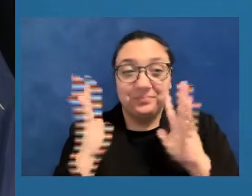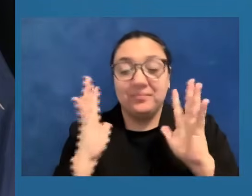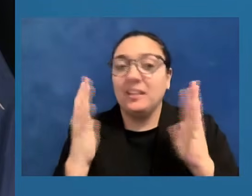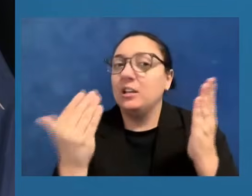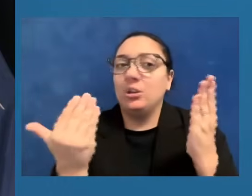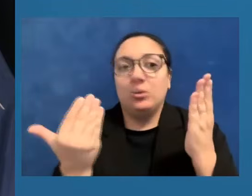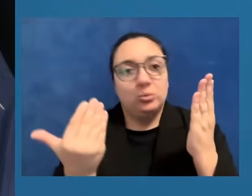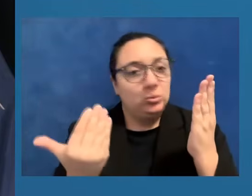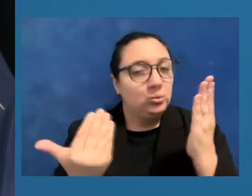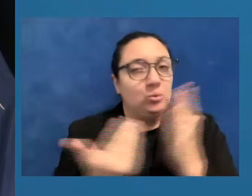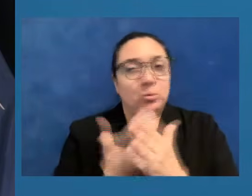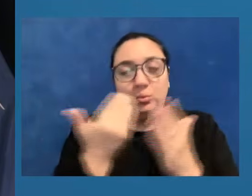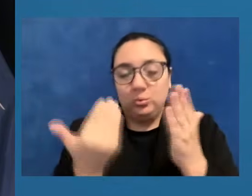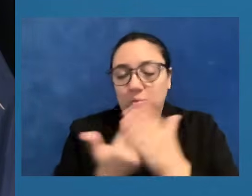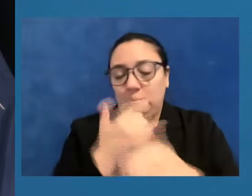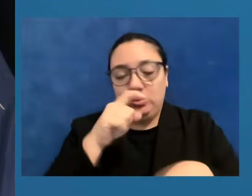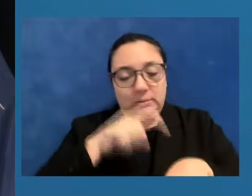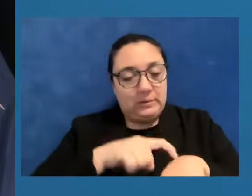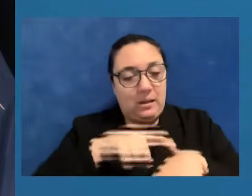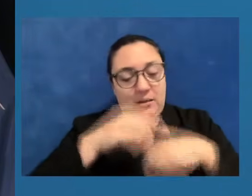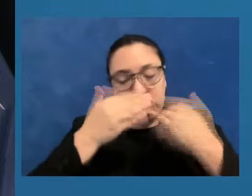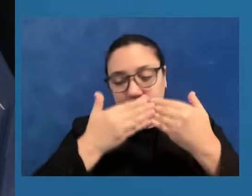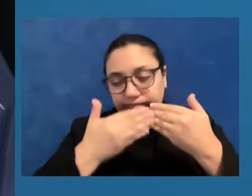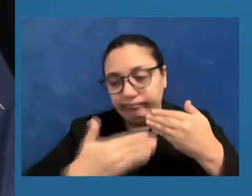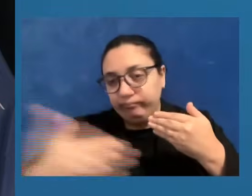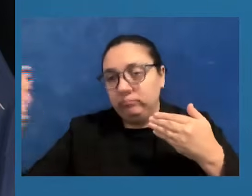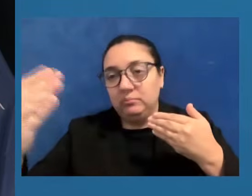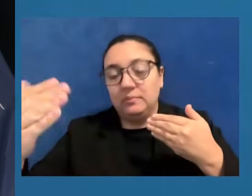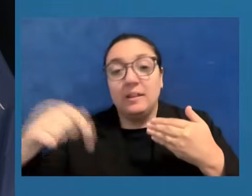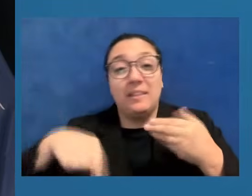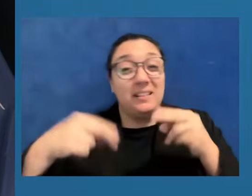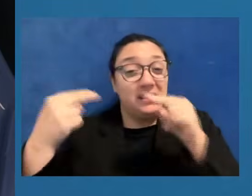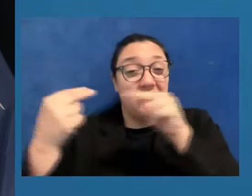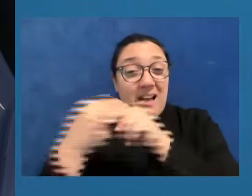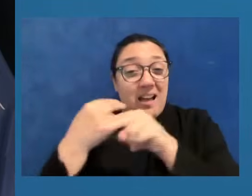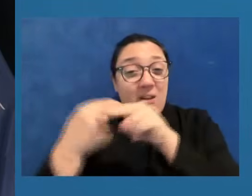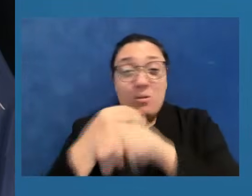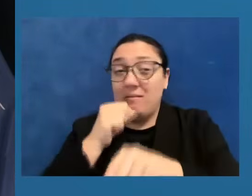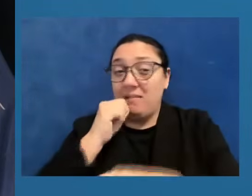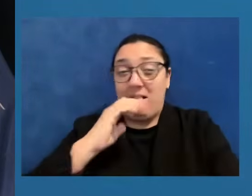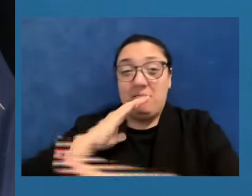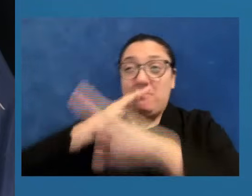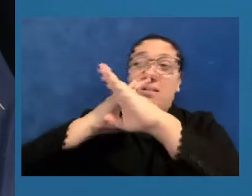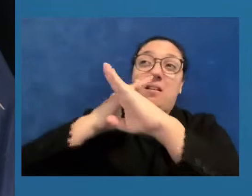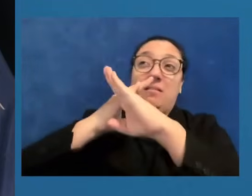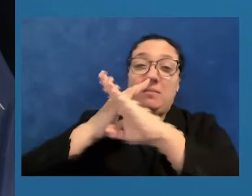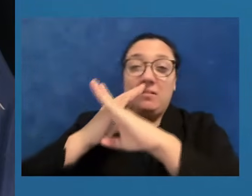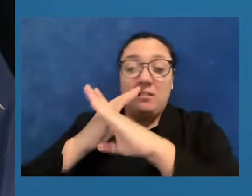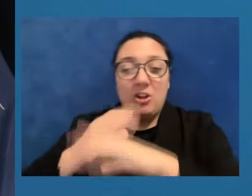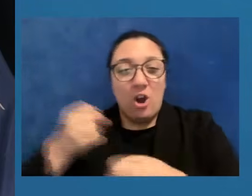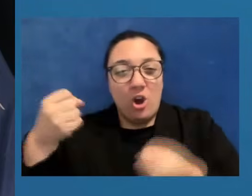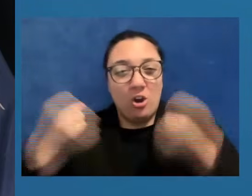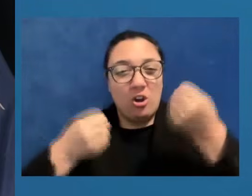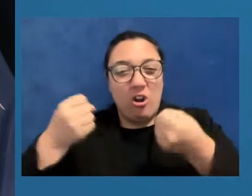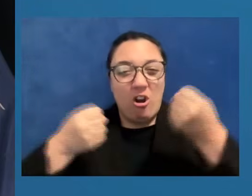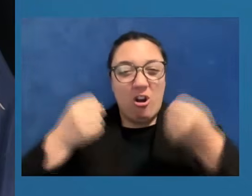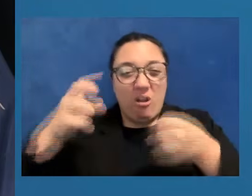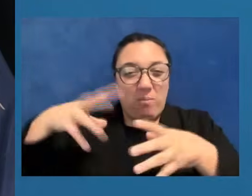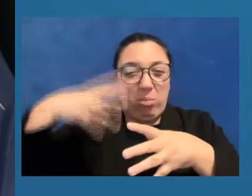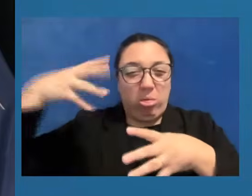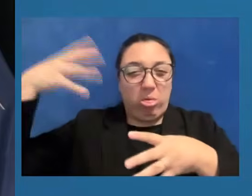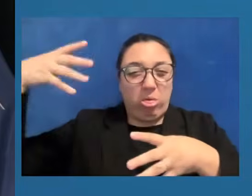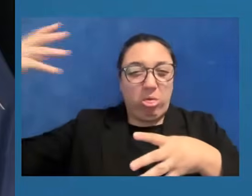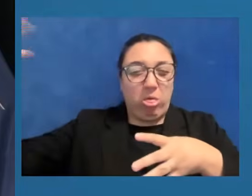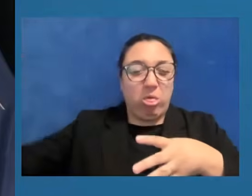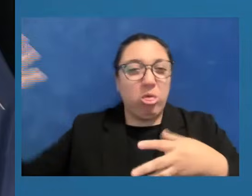A whole new era is opening up here, and this highway will no longer block out the sun, and car fumes will no longer spew into homes, and the sounds of